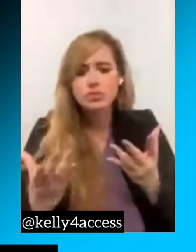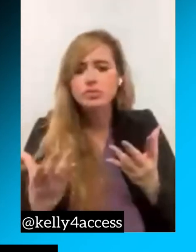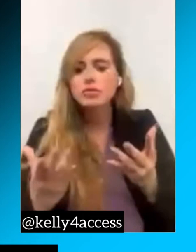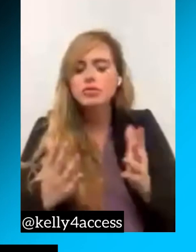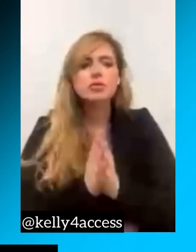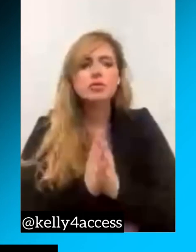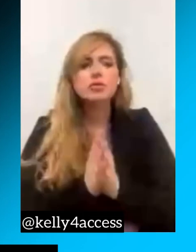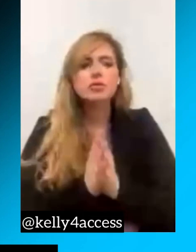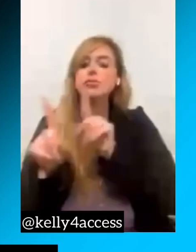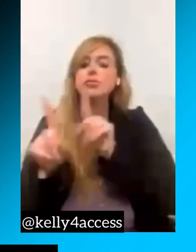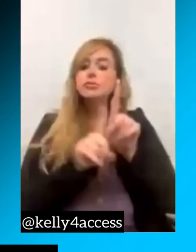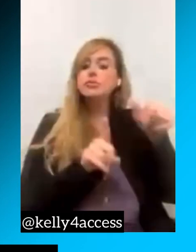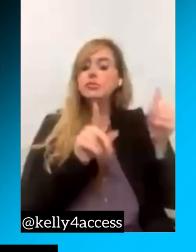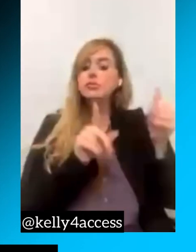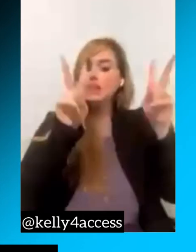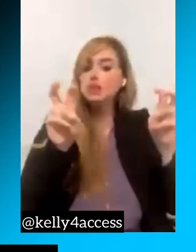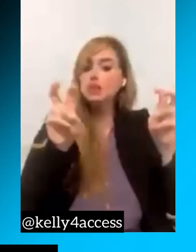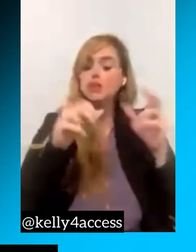issue that is